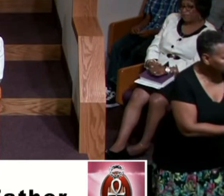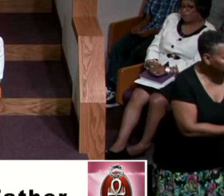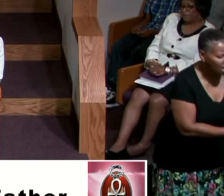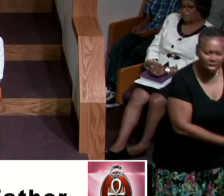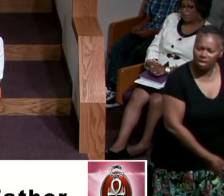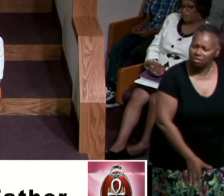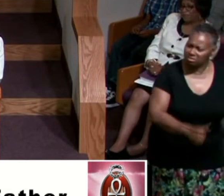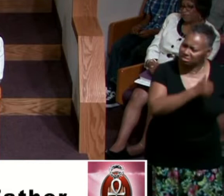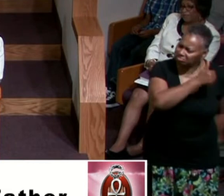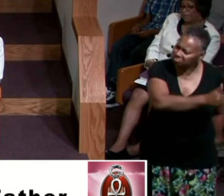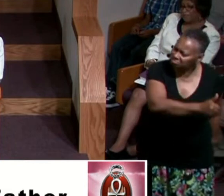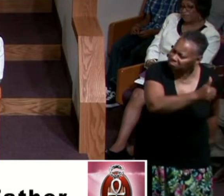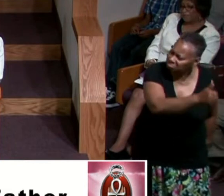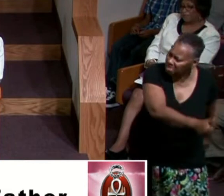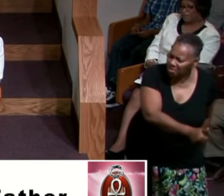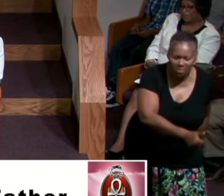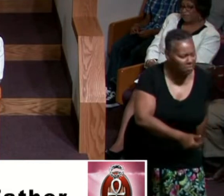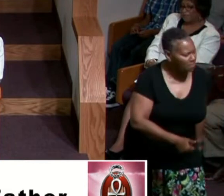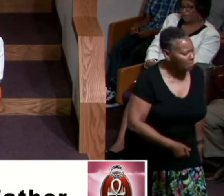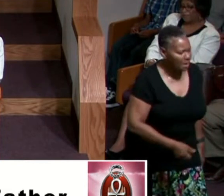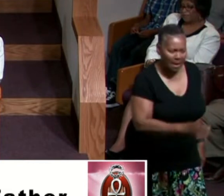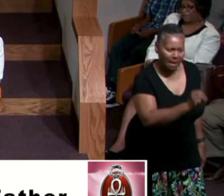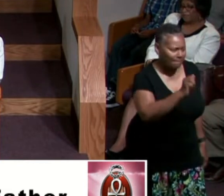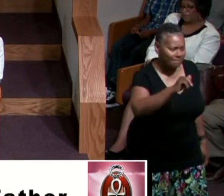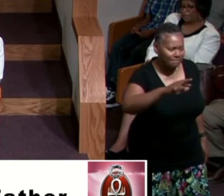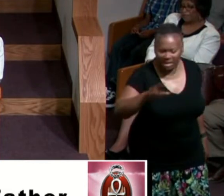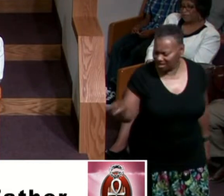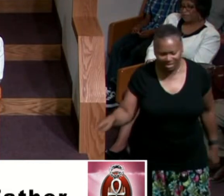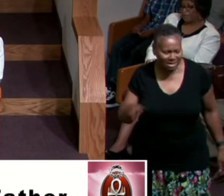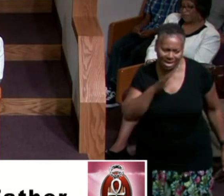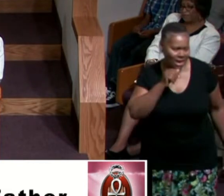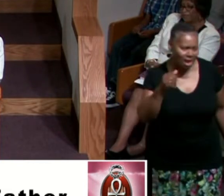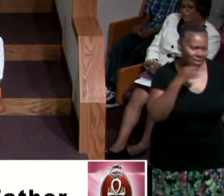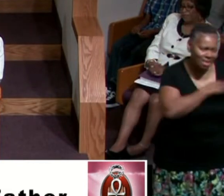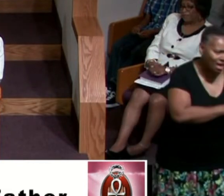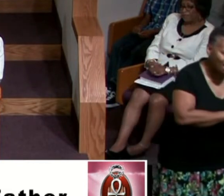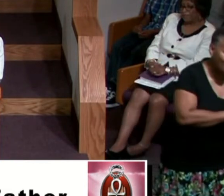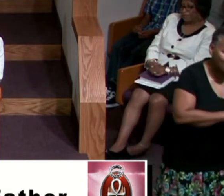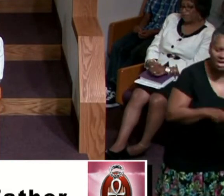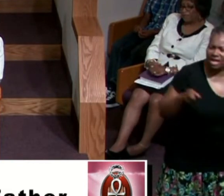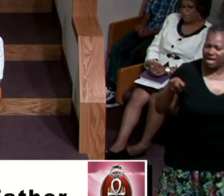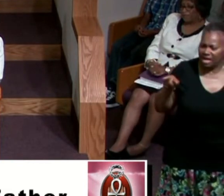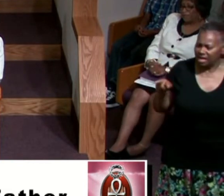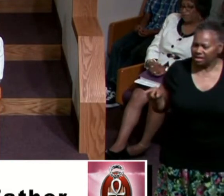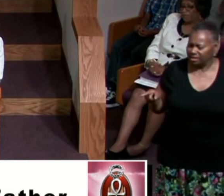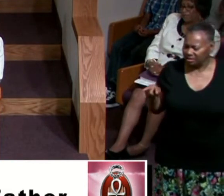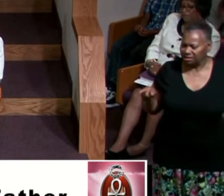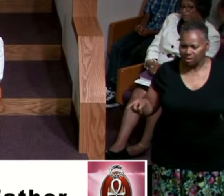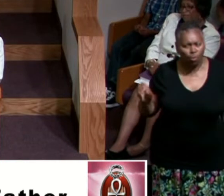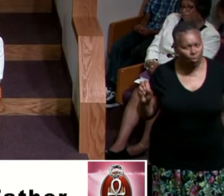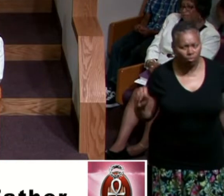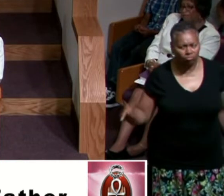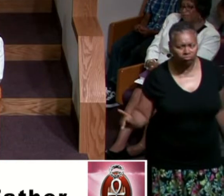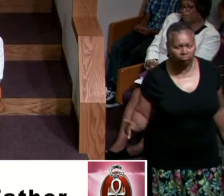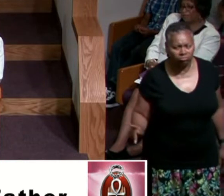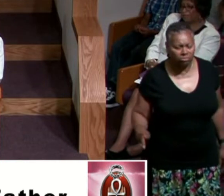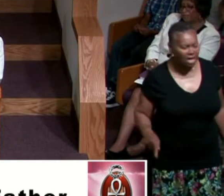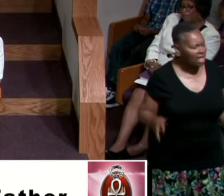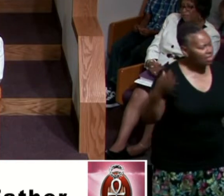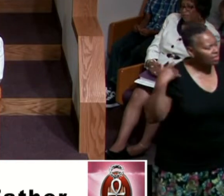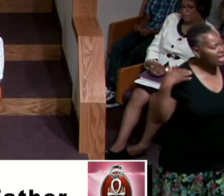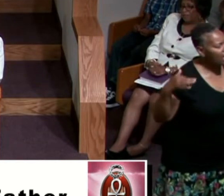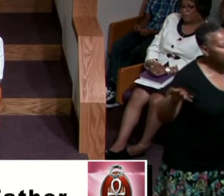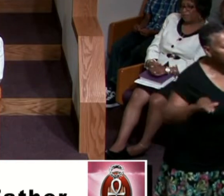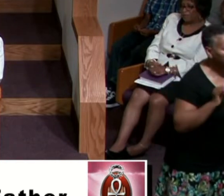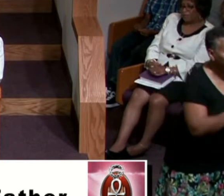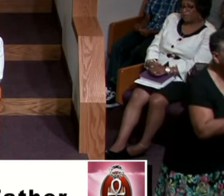in the game because Mary wasn't lying to him and that she had passed the lie detector test. The angel called